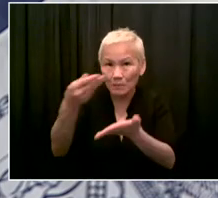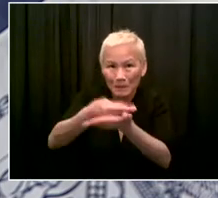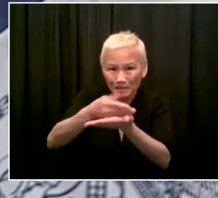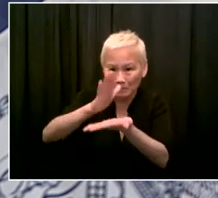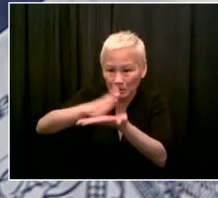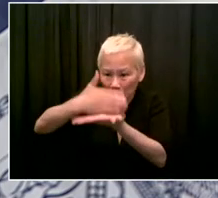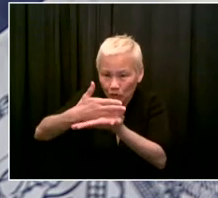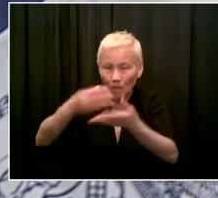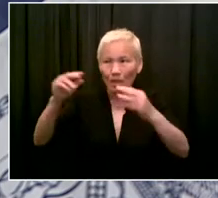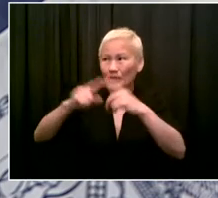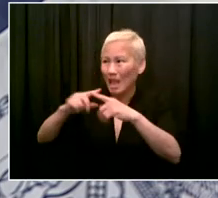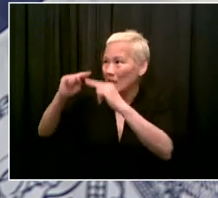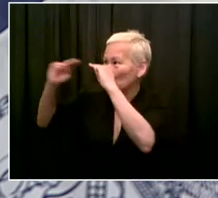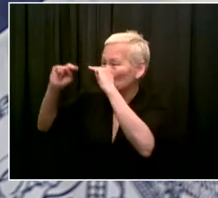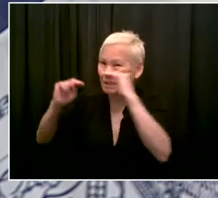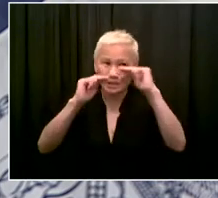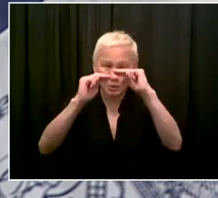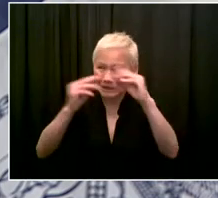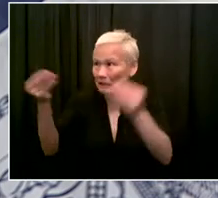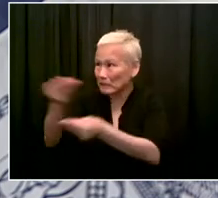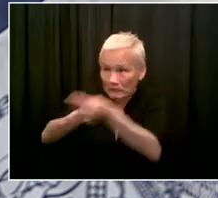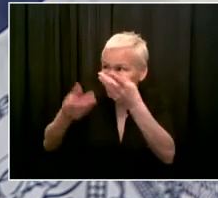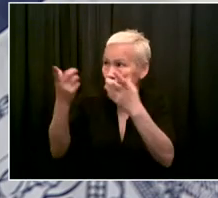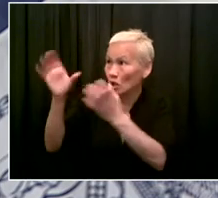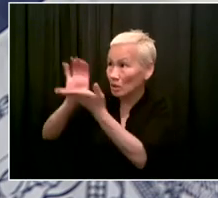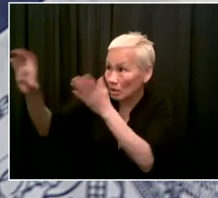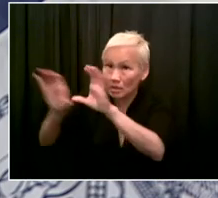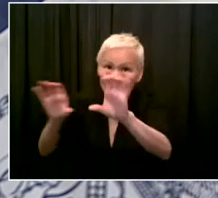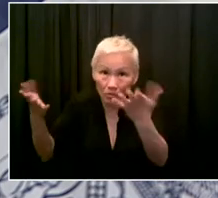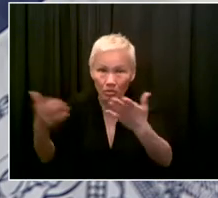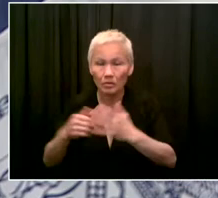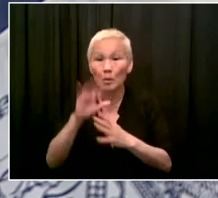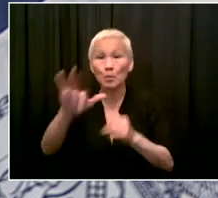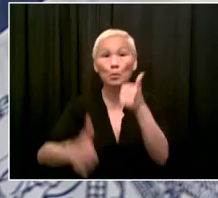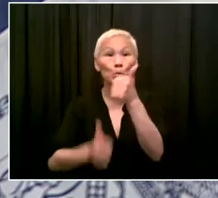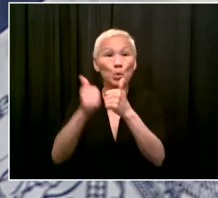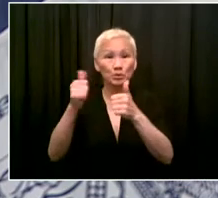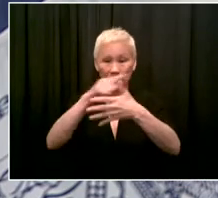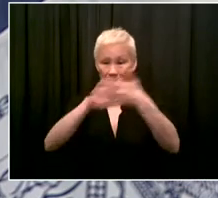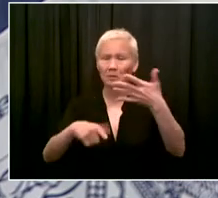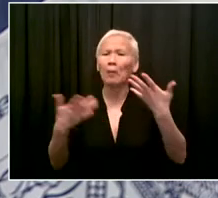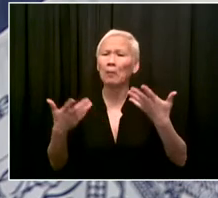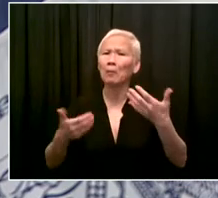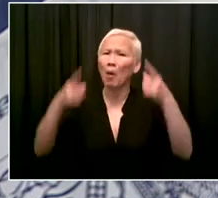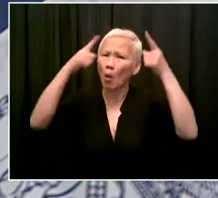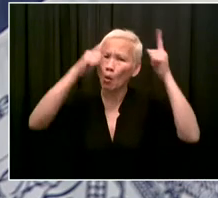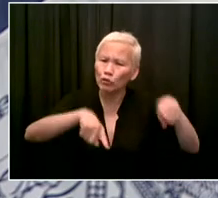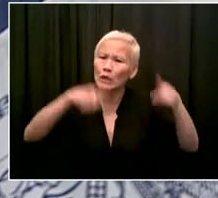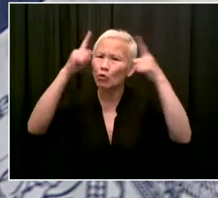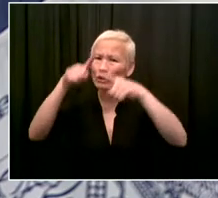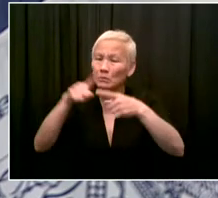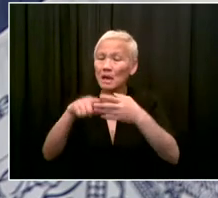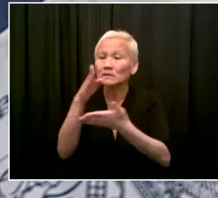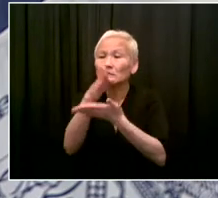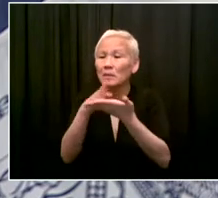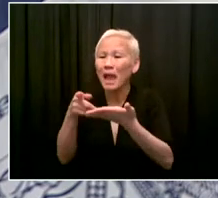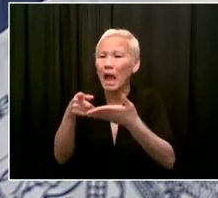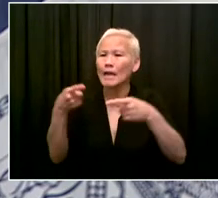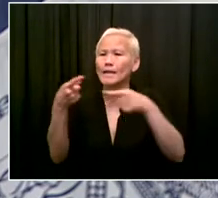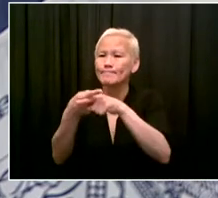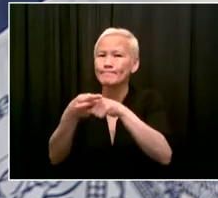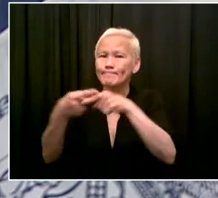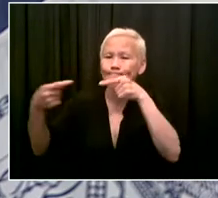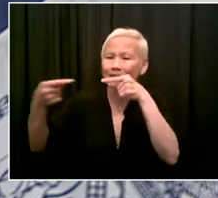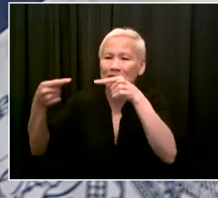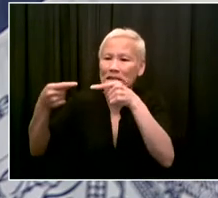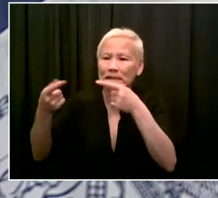still have some things to work through. And we have more information coming in still about the different options. We're